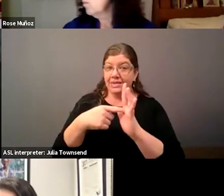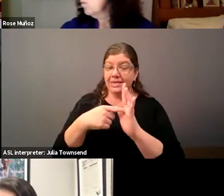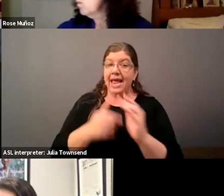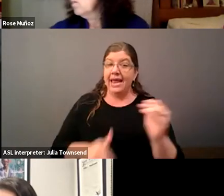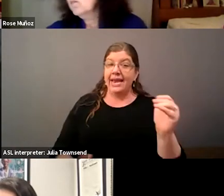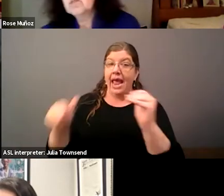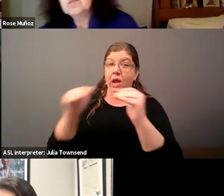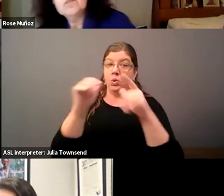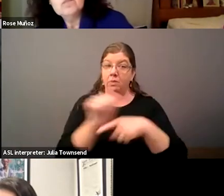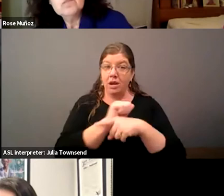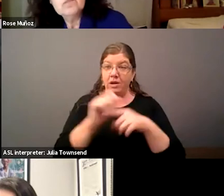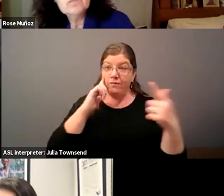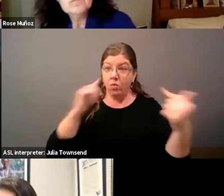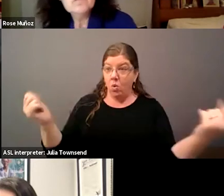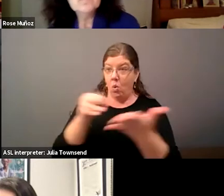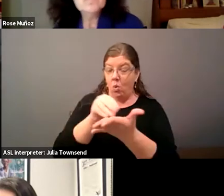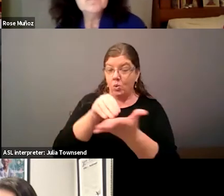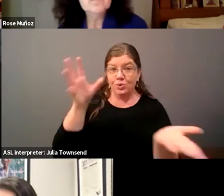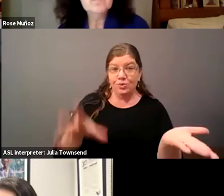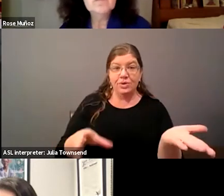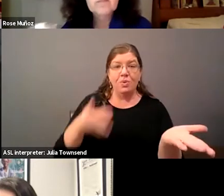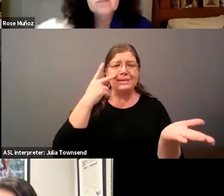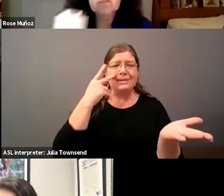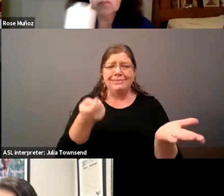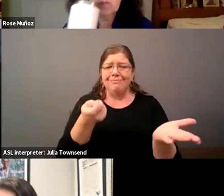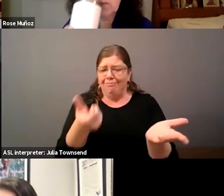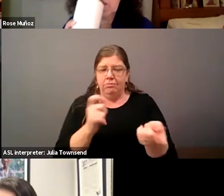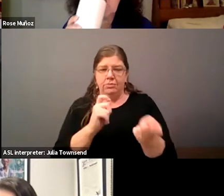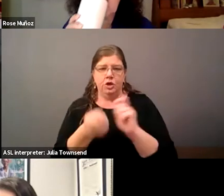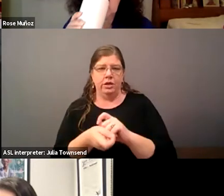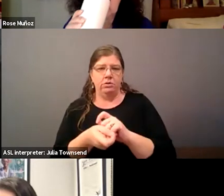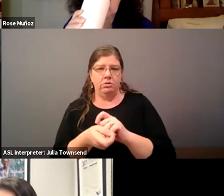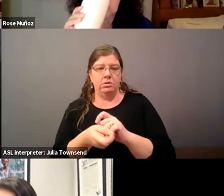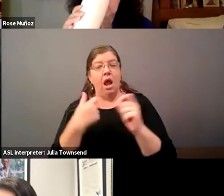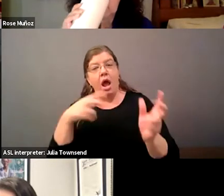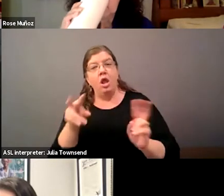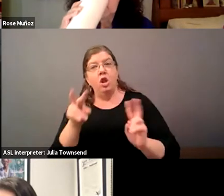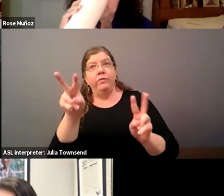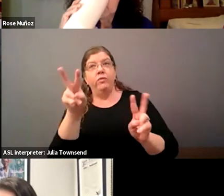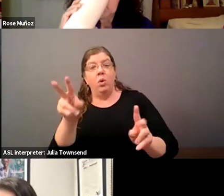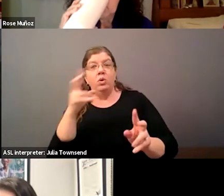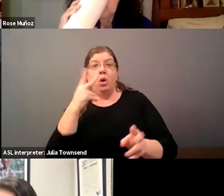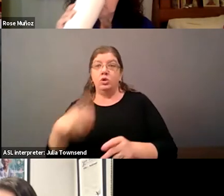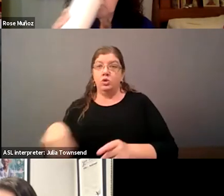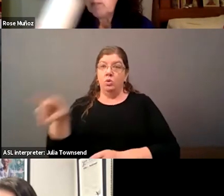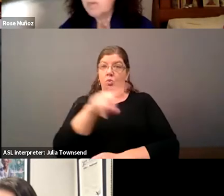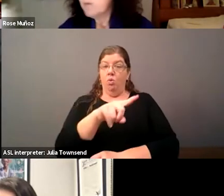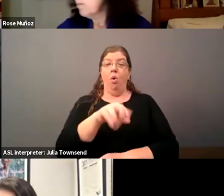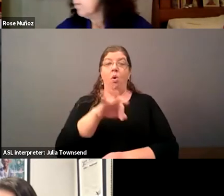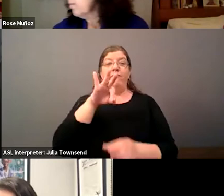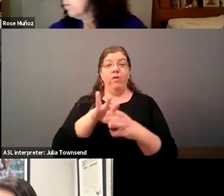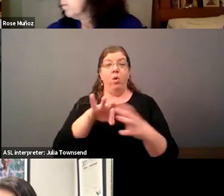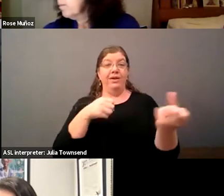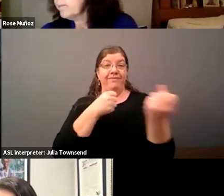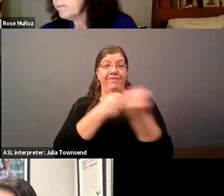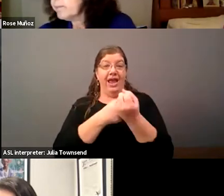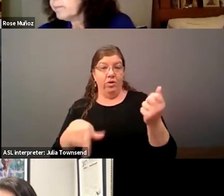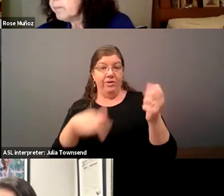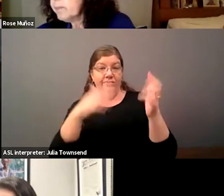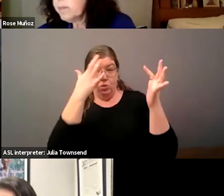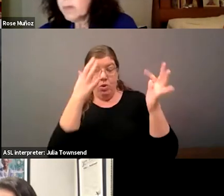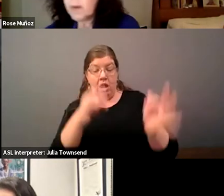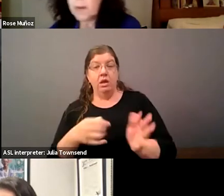practices for all students and we have seen such a little change i look forward to watching you all vote in favor of this resolution that will